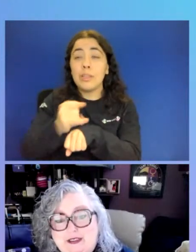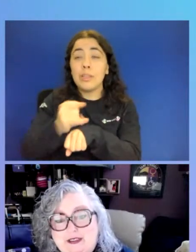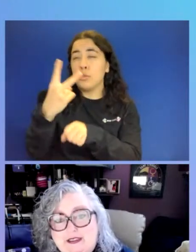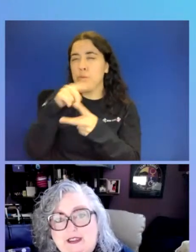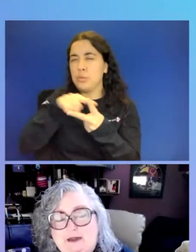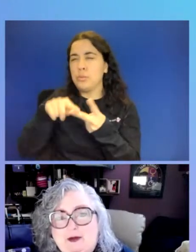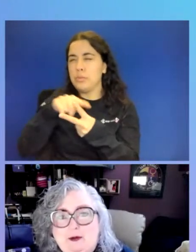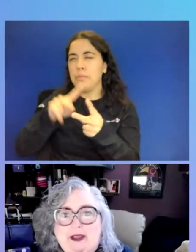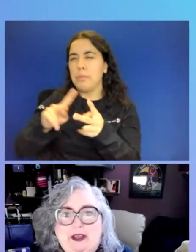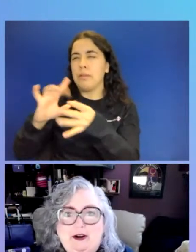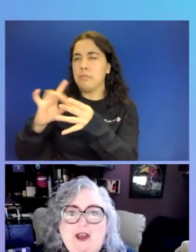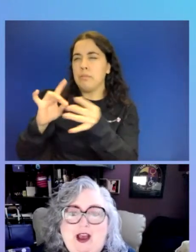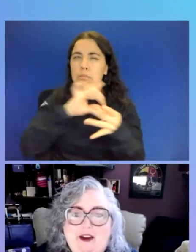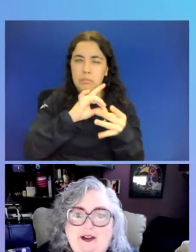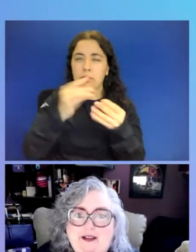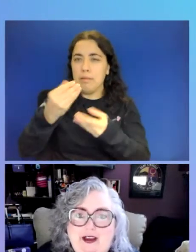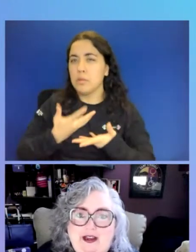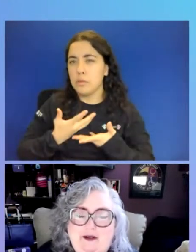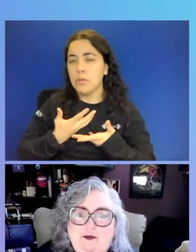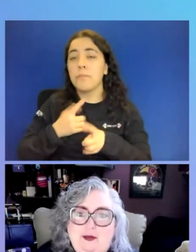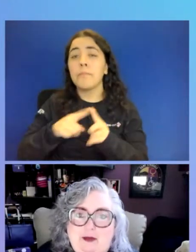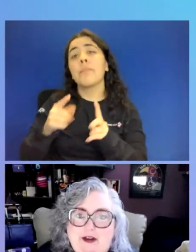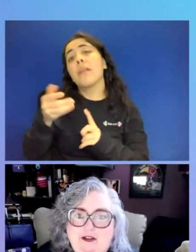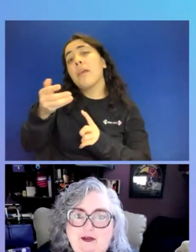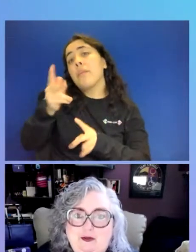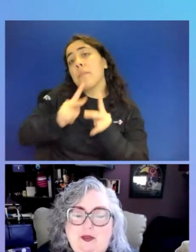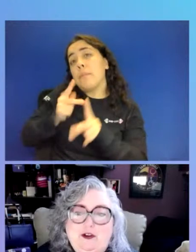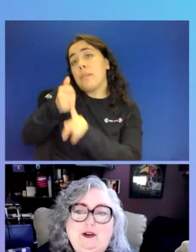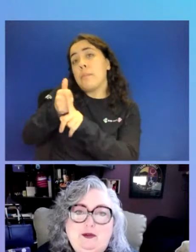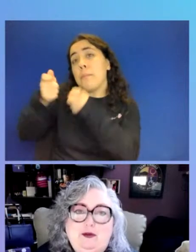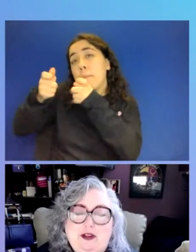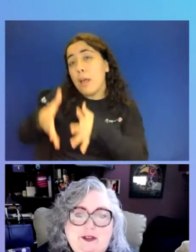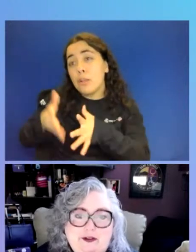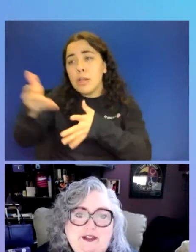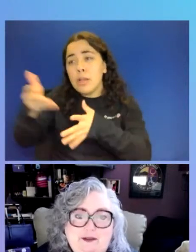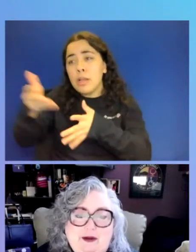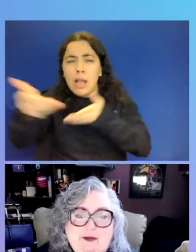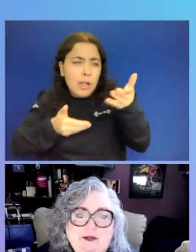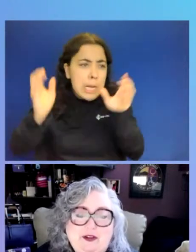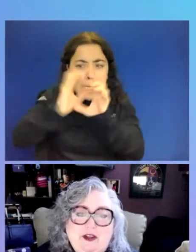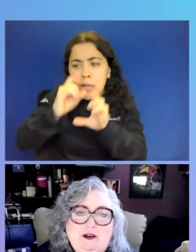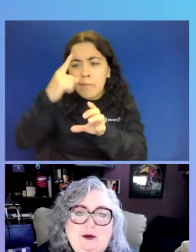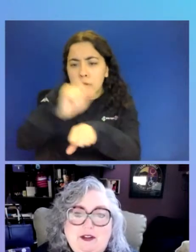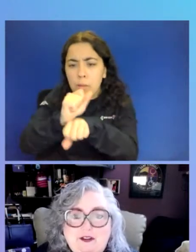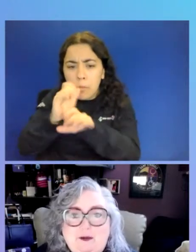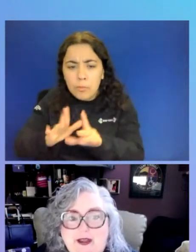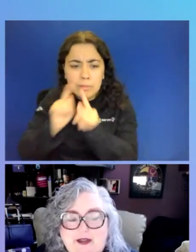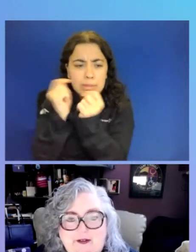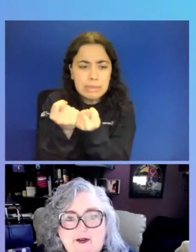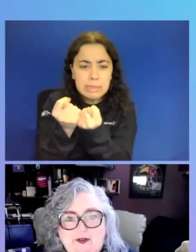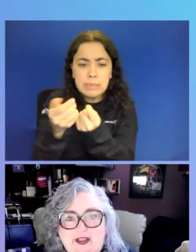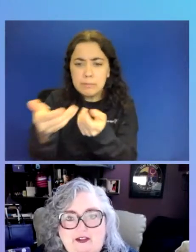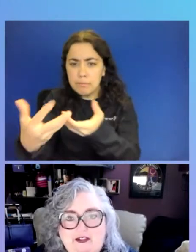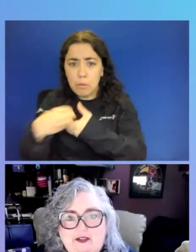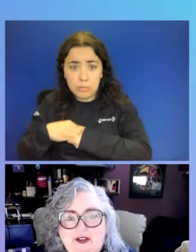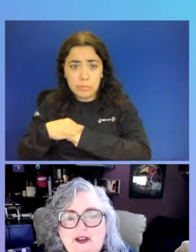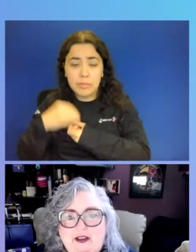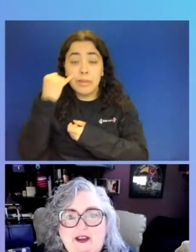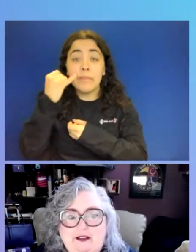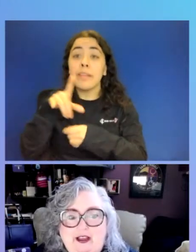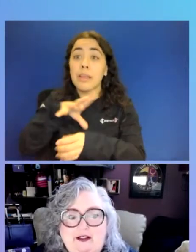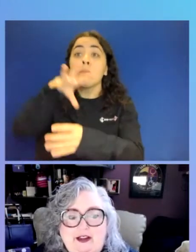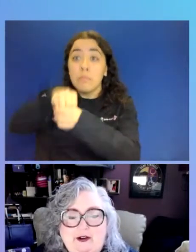individuals tell us. But what we hear on the hiring side from the managers when their employees and their team members participate in